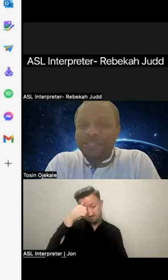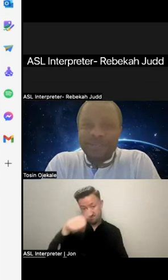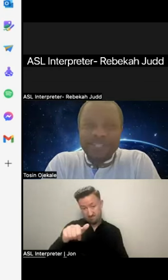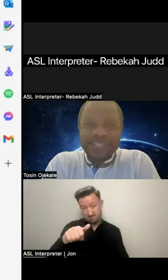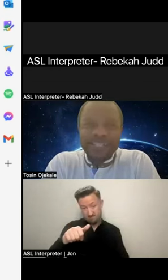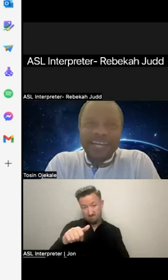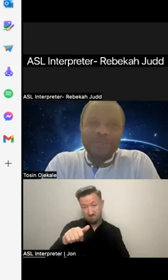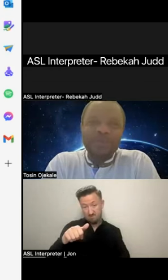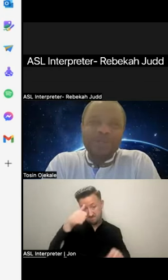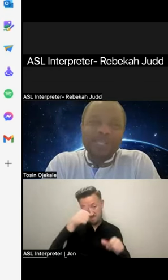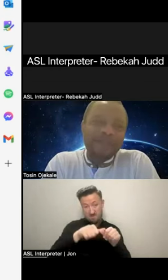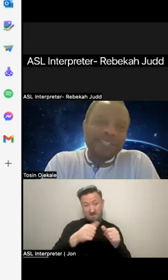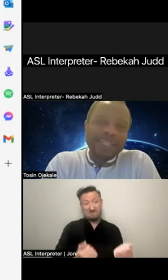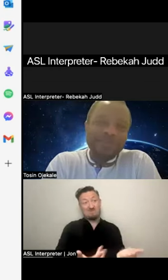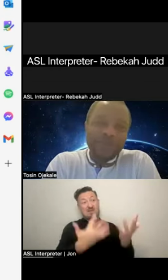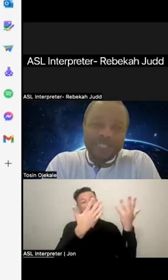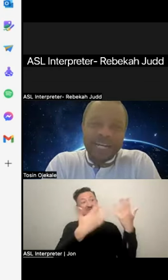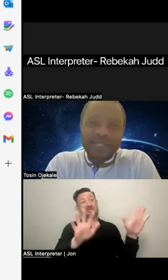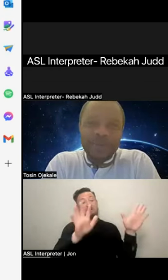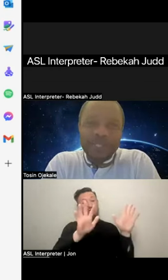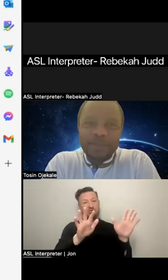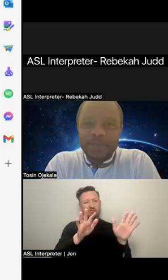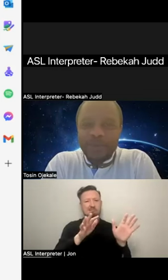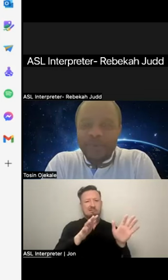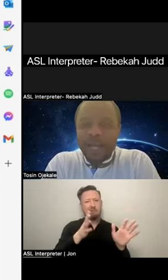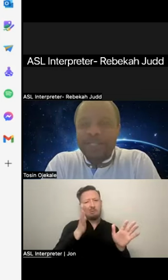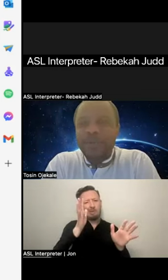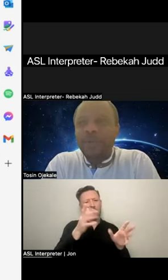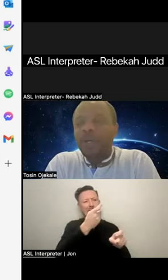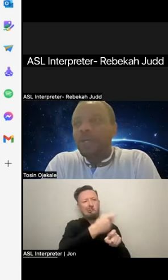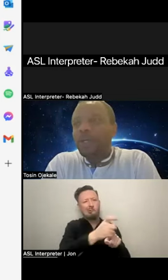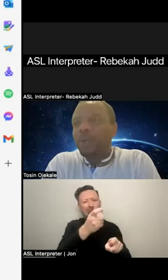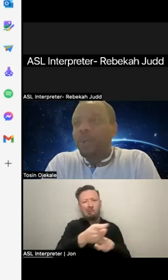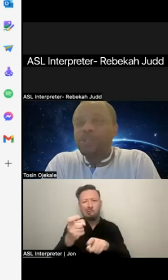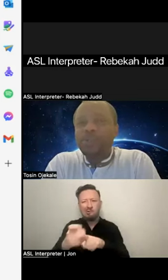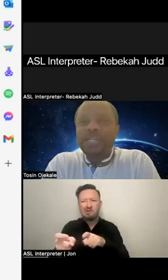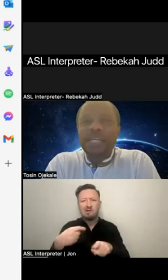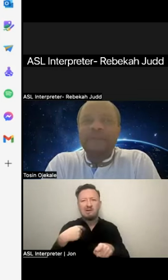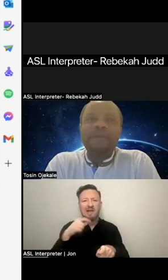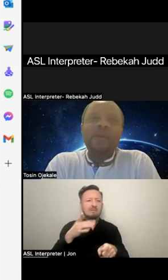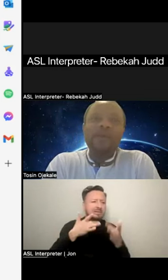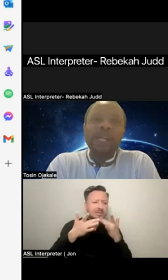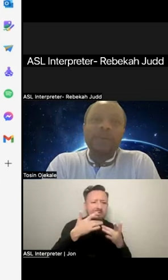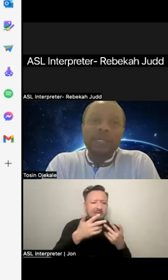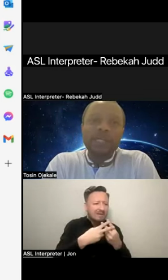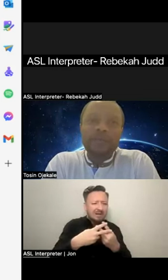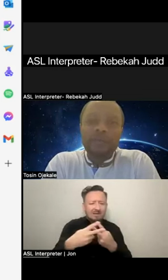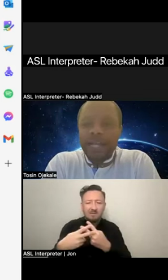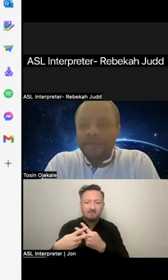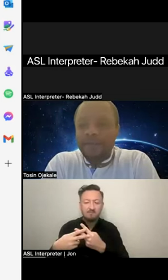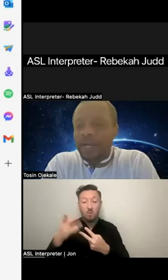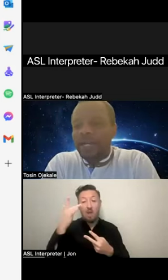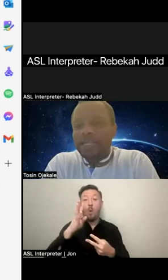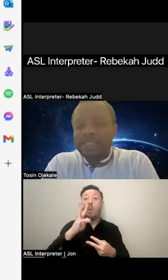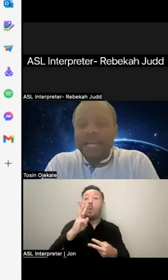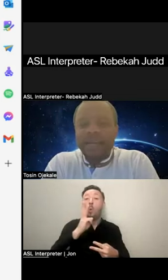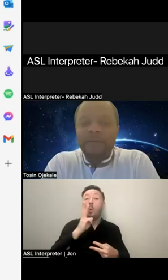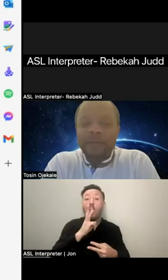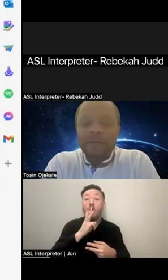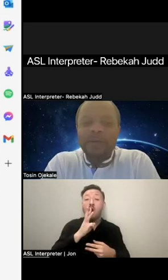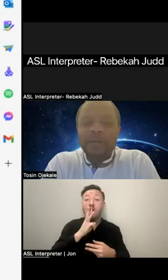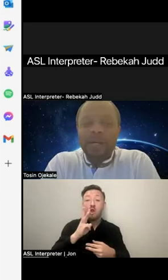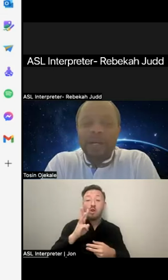count your losses and you want to salvage as much as possible, right? So you don't want to use any form of liquid to fight fire